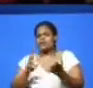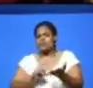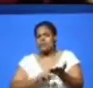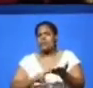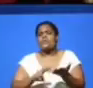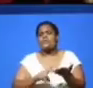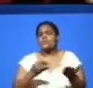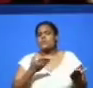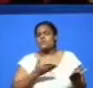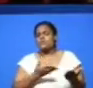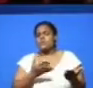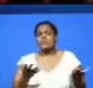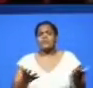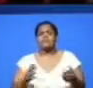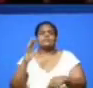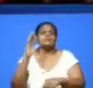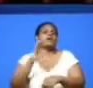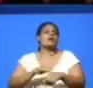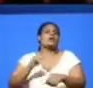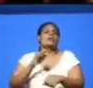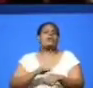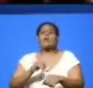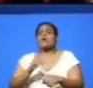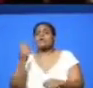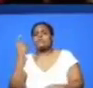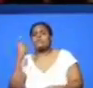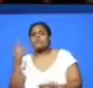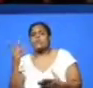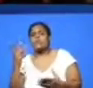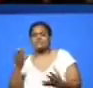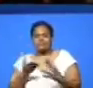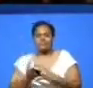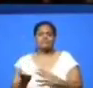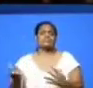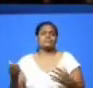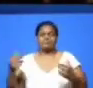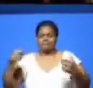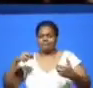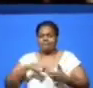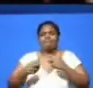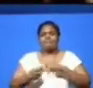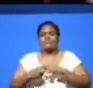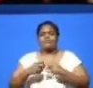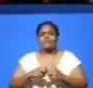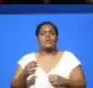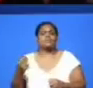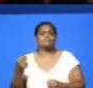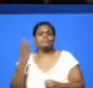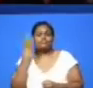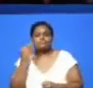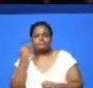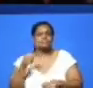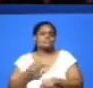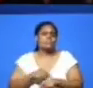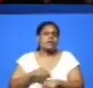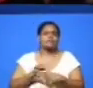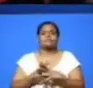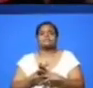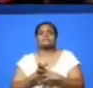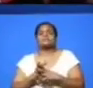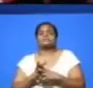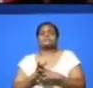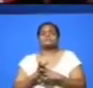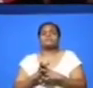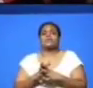He made it clear it's a call in difficult times. It's a call that comes to you